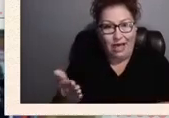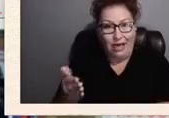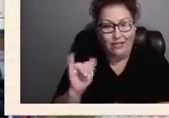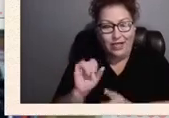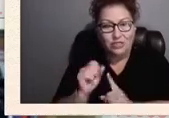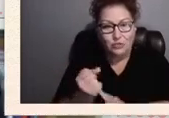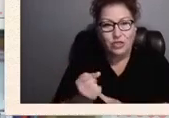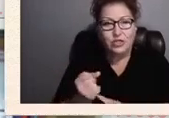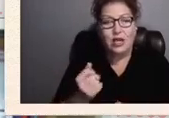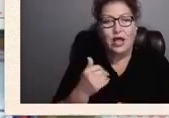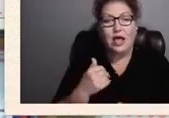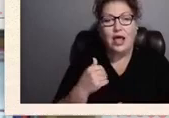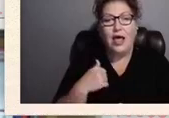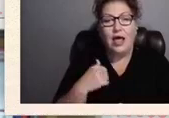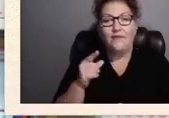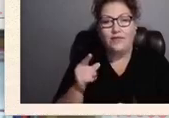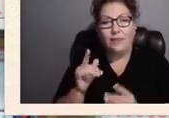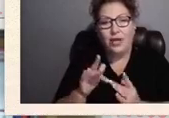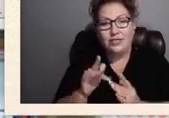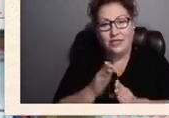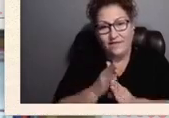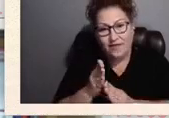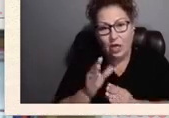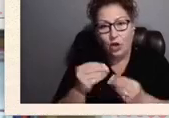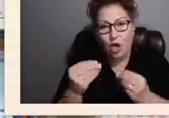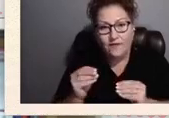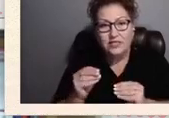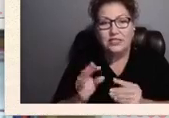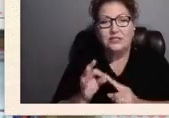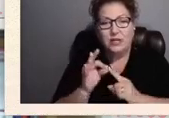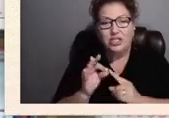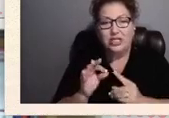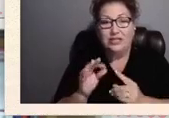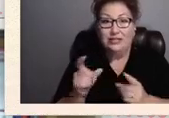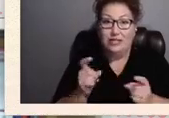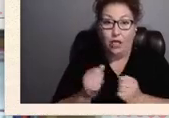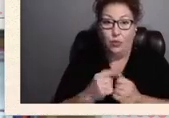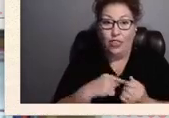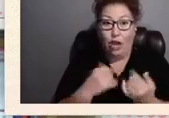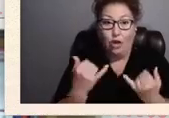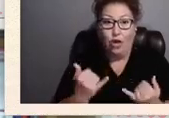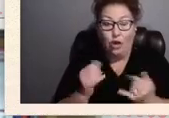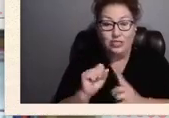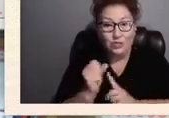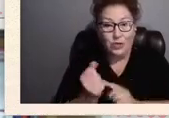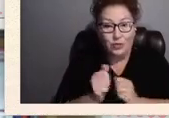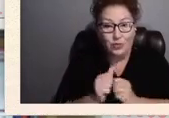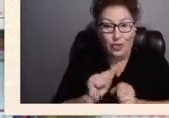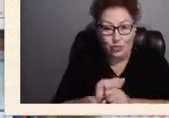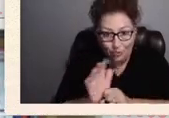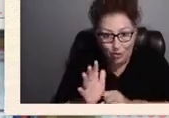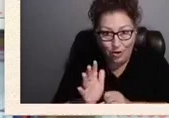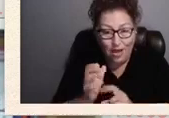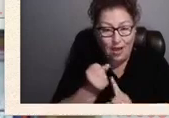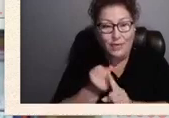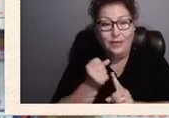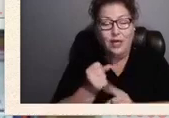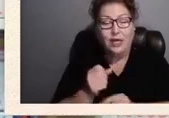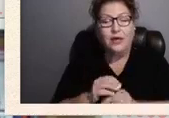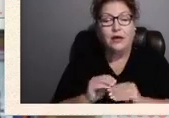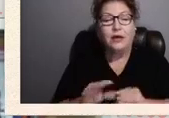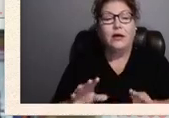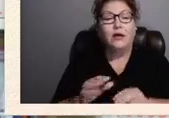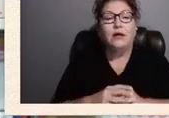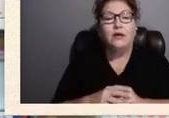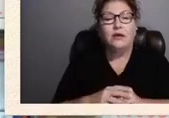the local field office, especially dealing with our current situation with the corona pandemic, in order to try to get